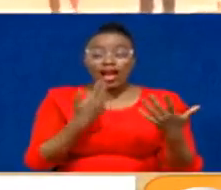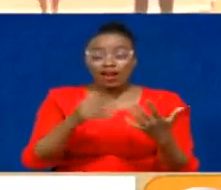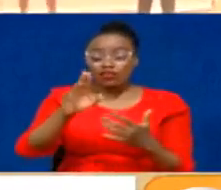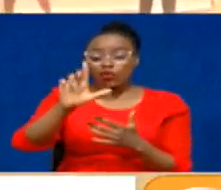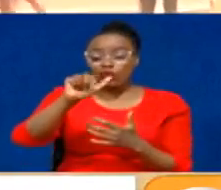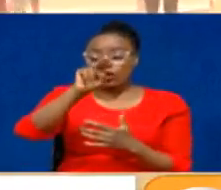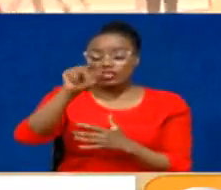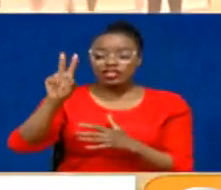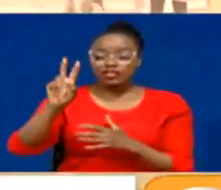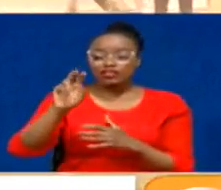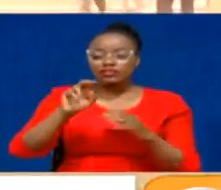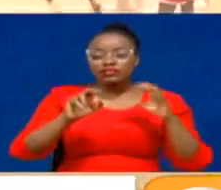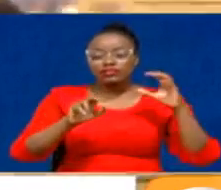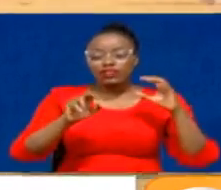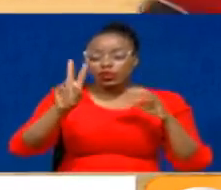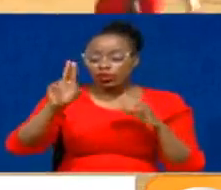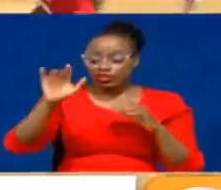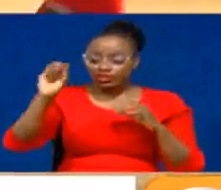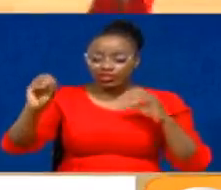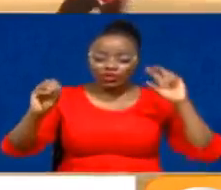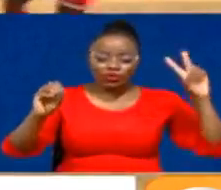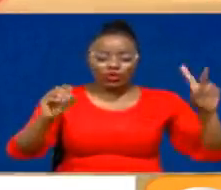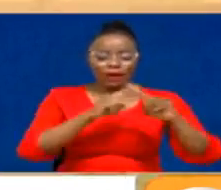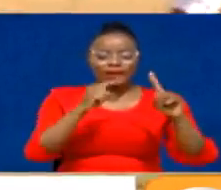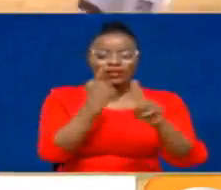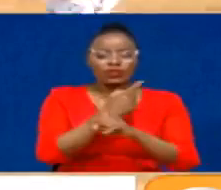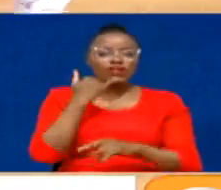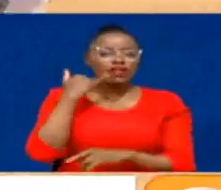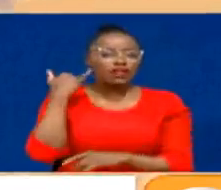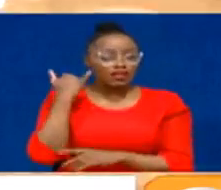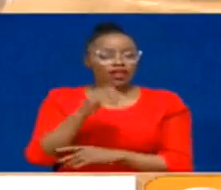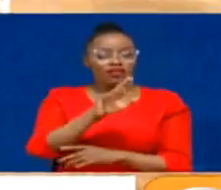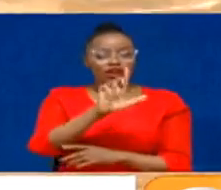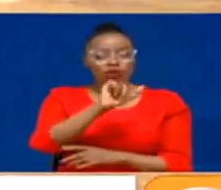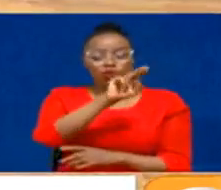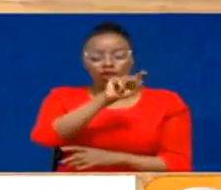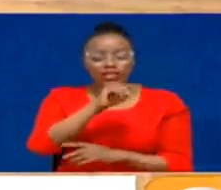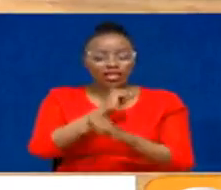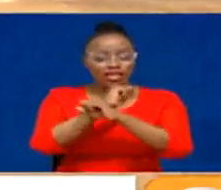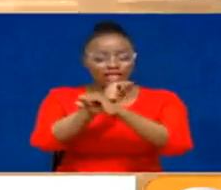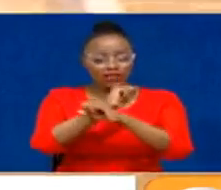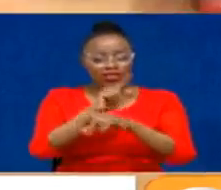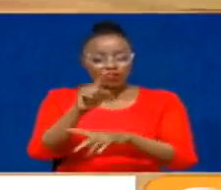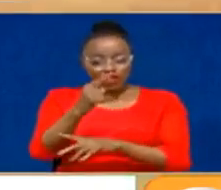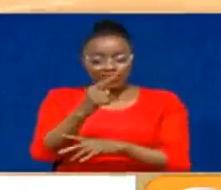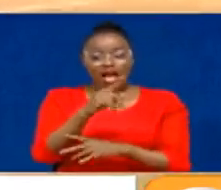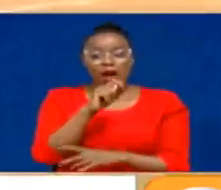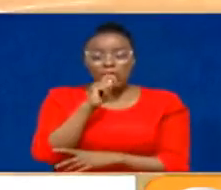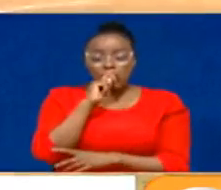Stars 2-0 at the Raraka backyard. But things were different in Nakuru as Ulinzi stood firm from the first